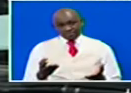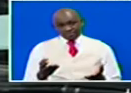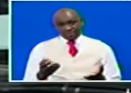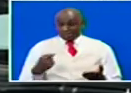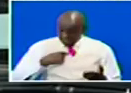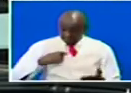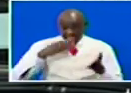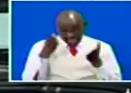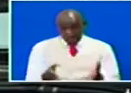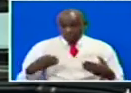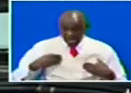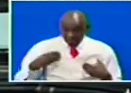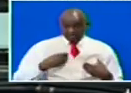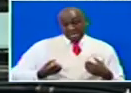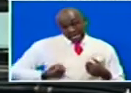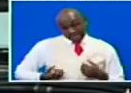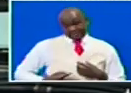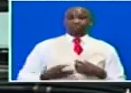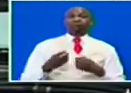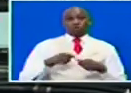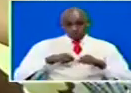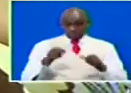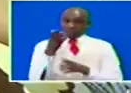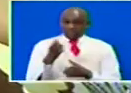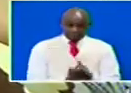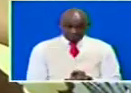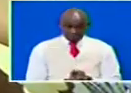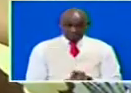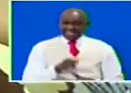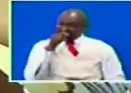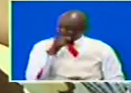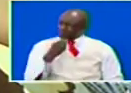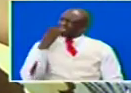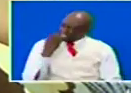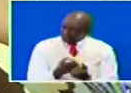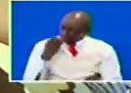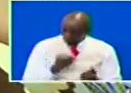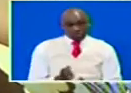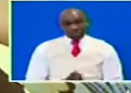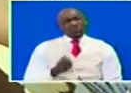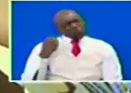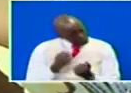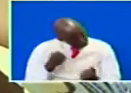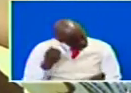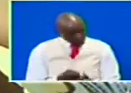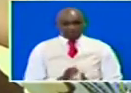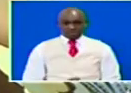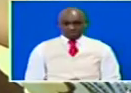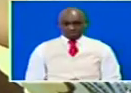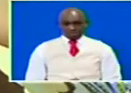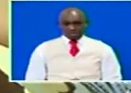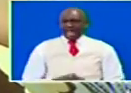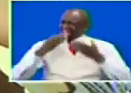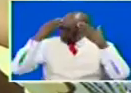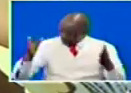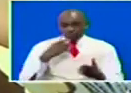I'm currently undergoing cancer treatment here locally. Ni jambo ngumu. Ni ngumu. Hata